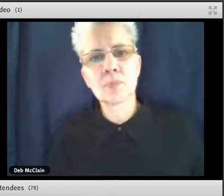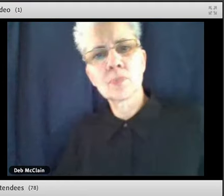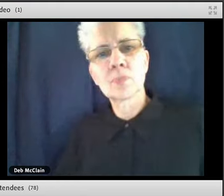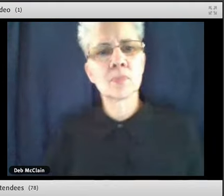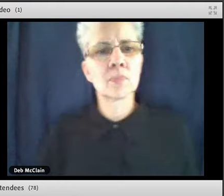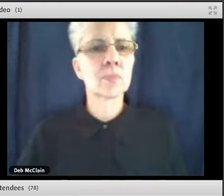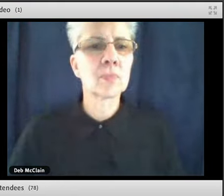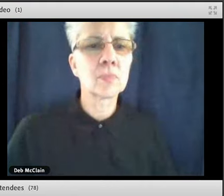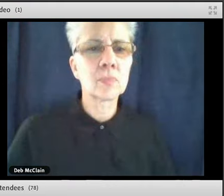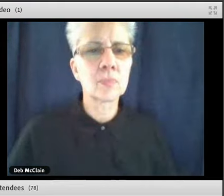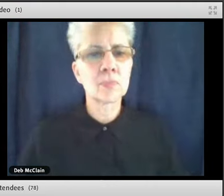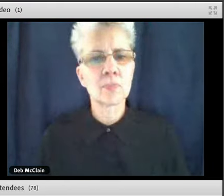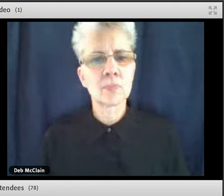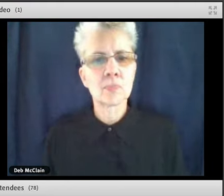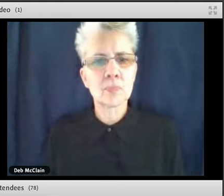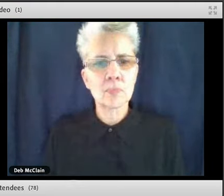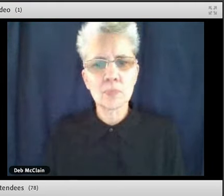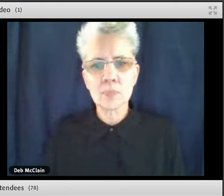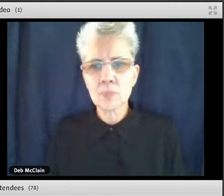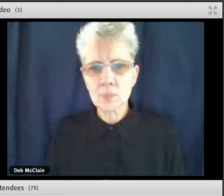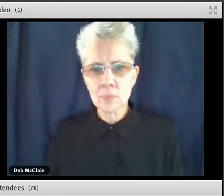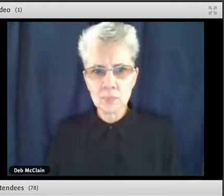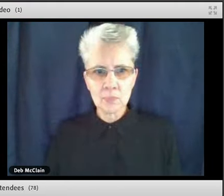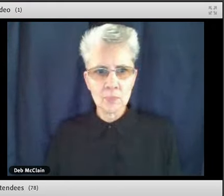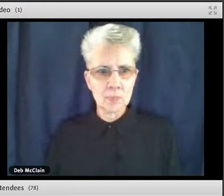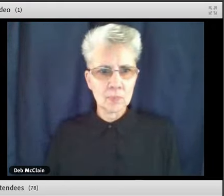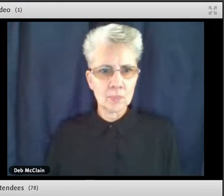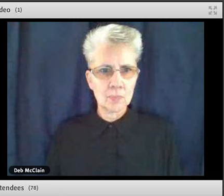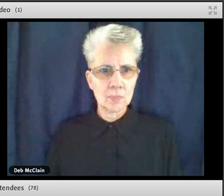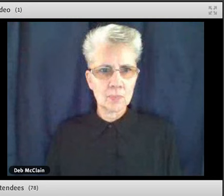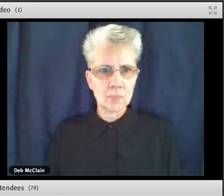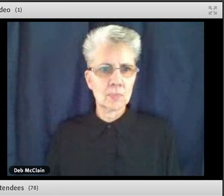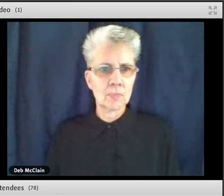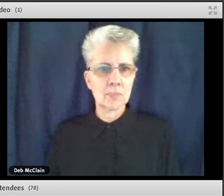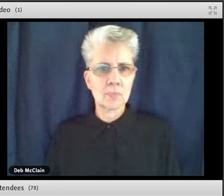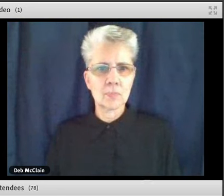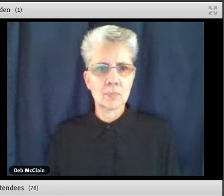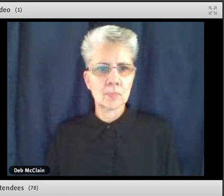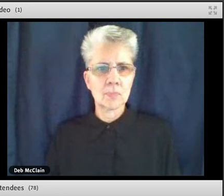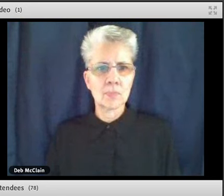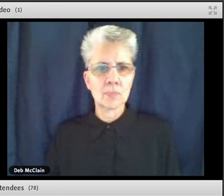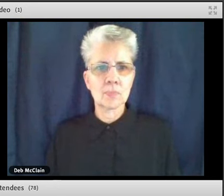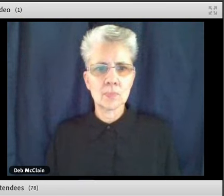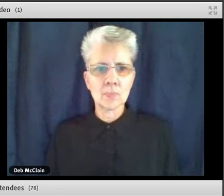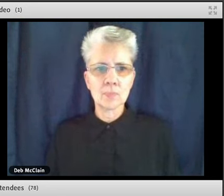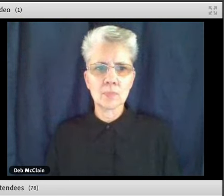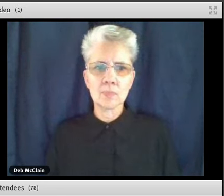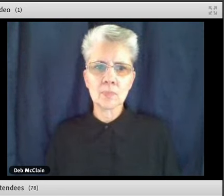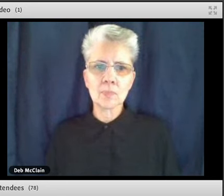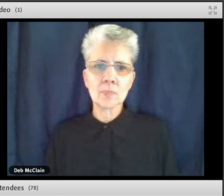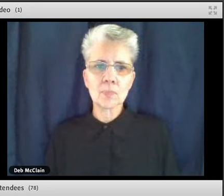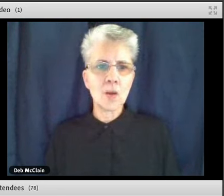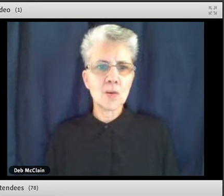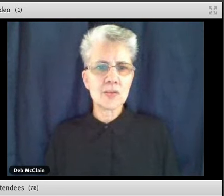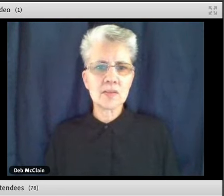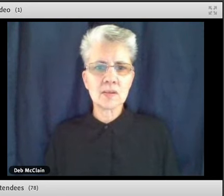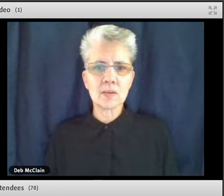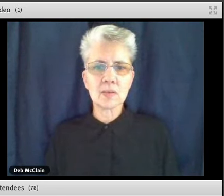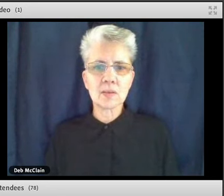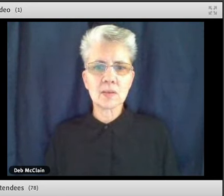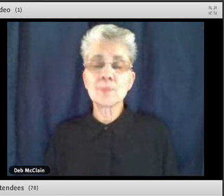example. Okay, so very quickly, there are a ton of training opportunities. This one from the WHO is available all the